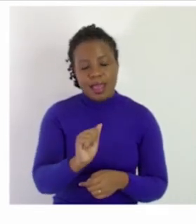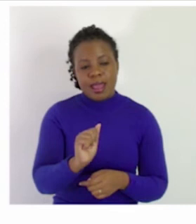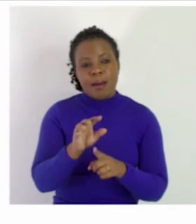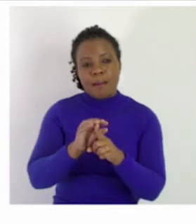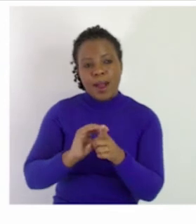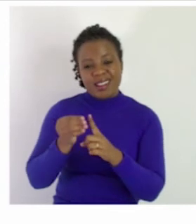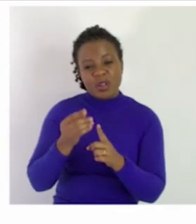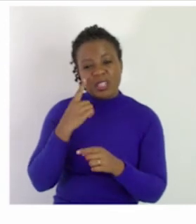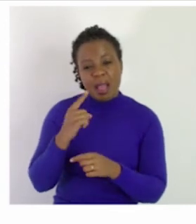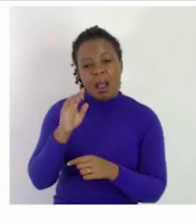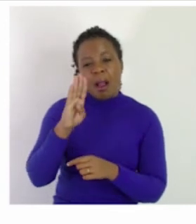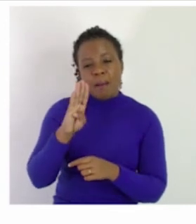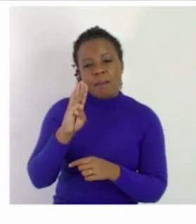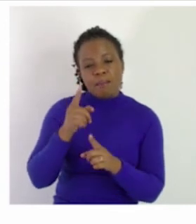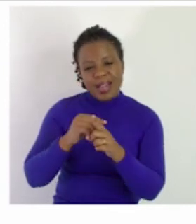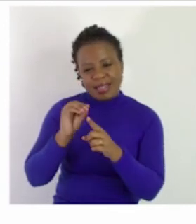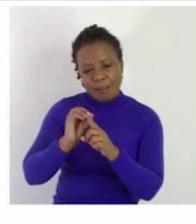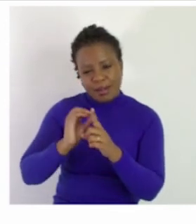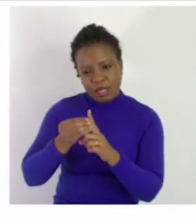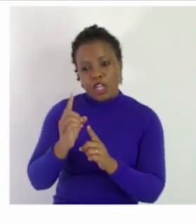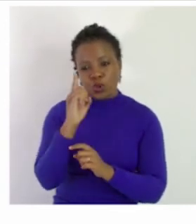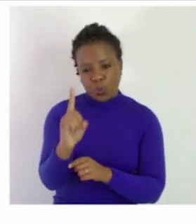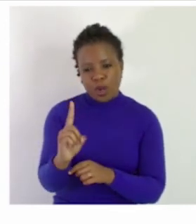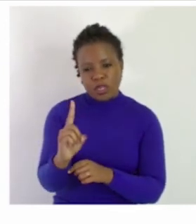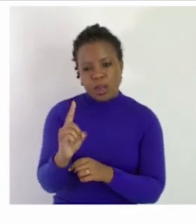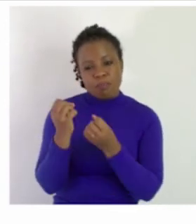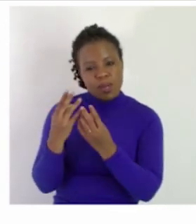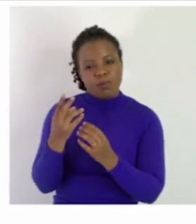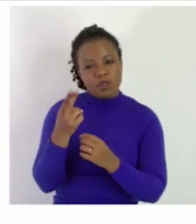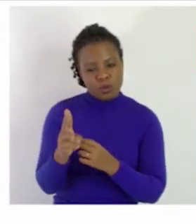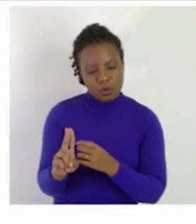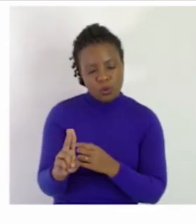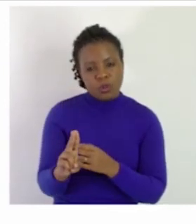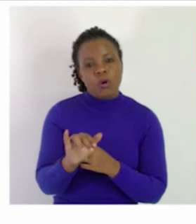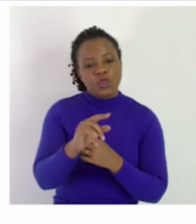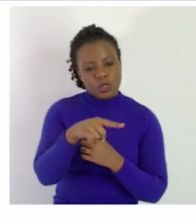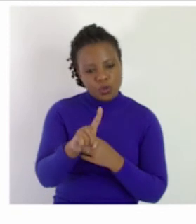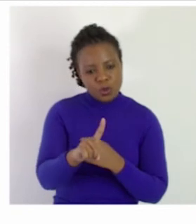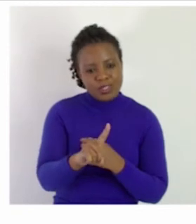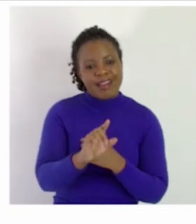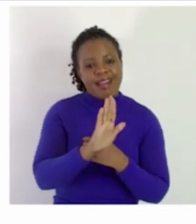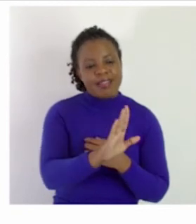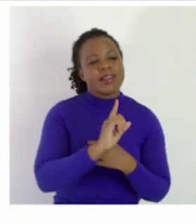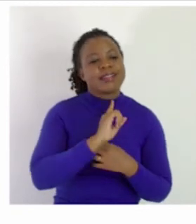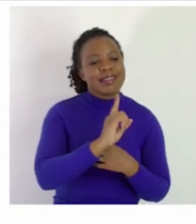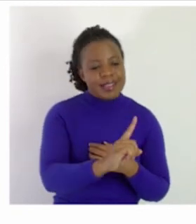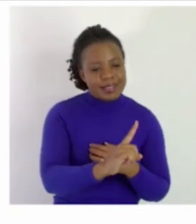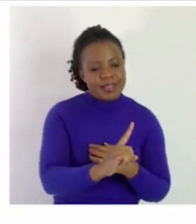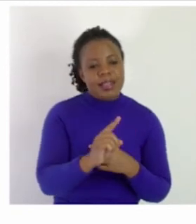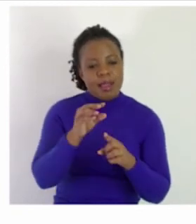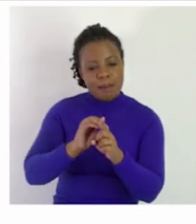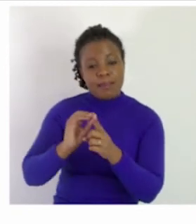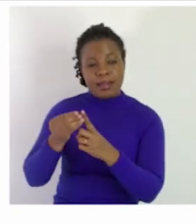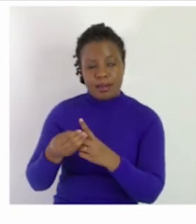singular form. It's not in plural. So we would say there is a banana. If a word